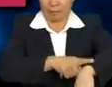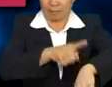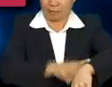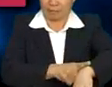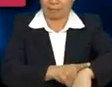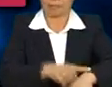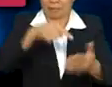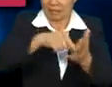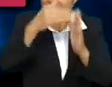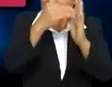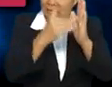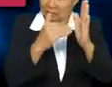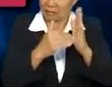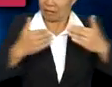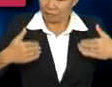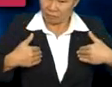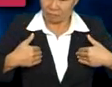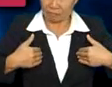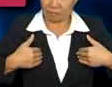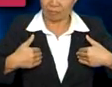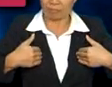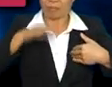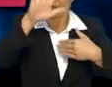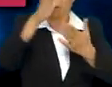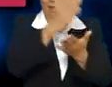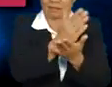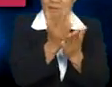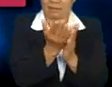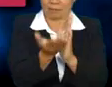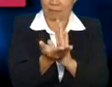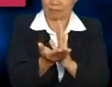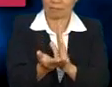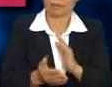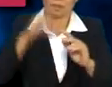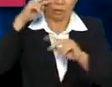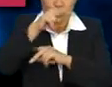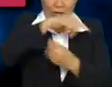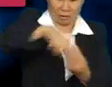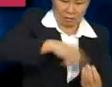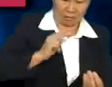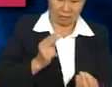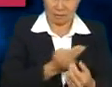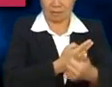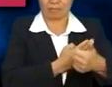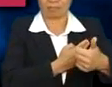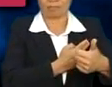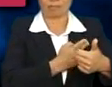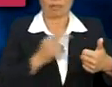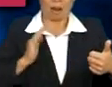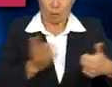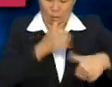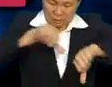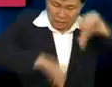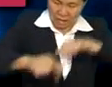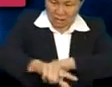period. This lesson comprises of 5 segments. Looking around us.